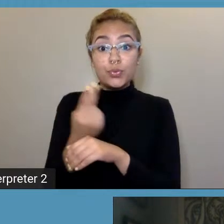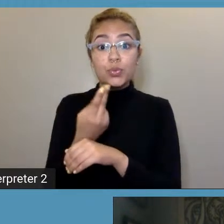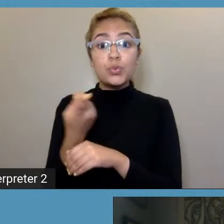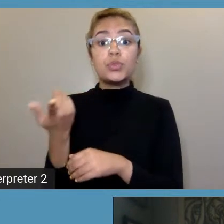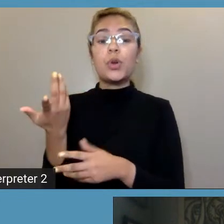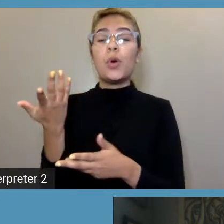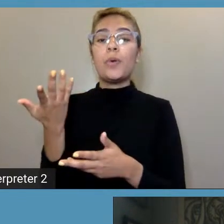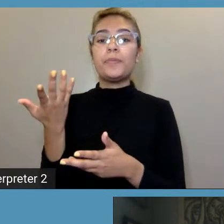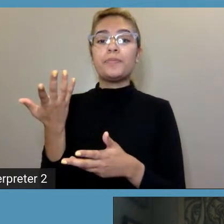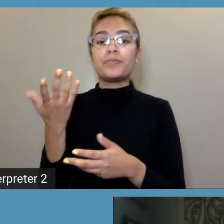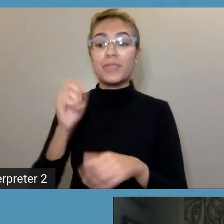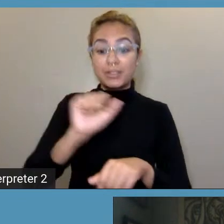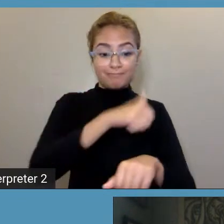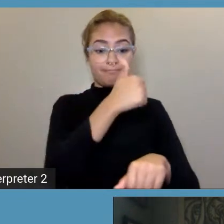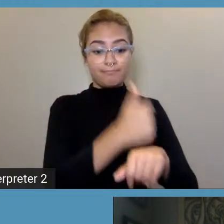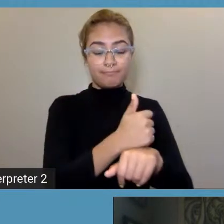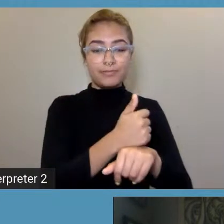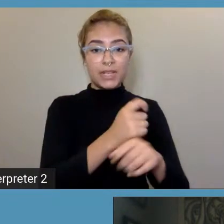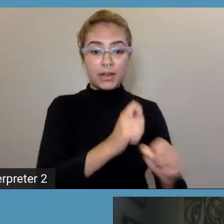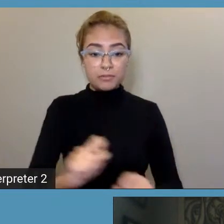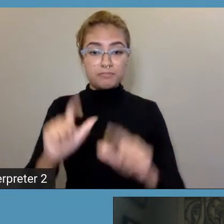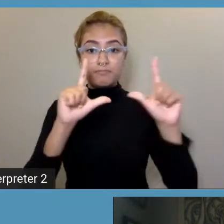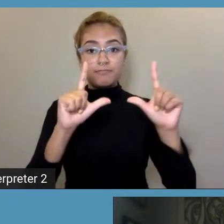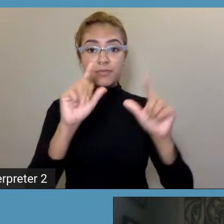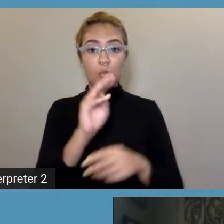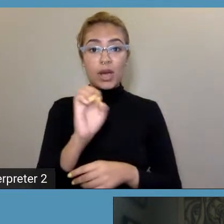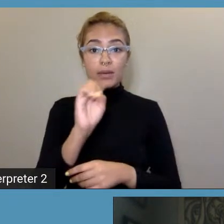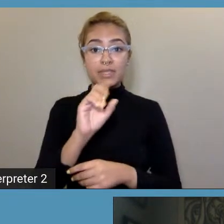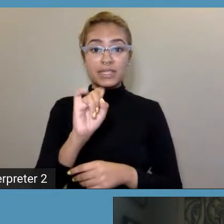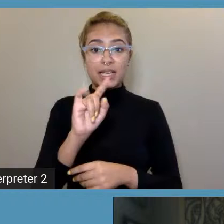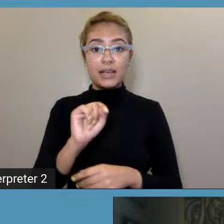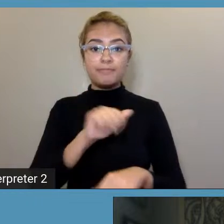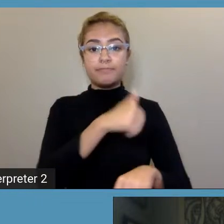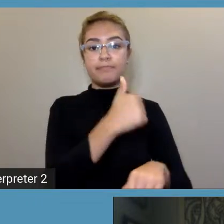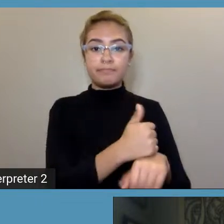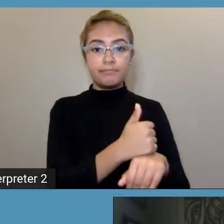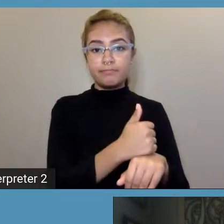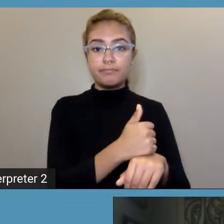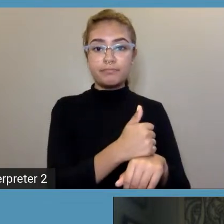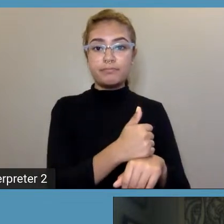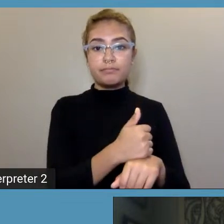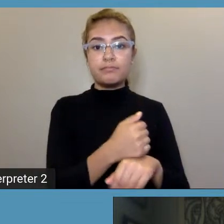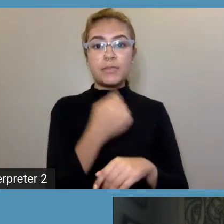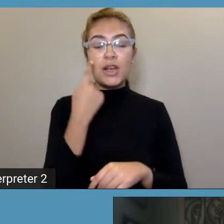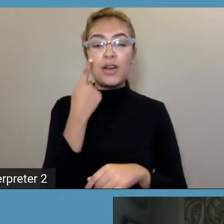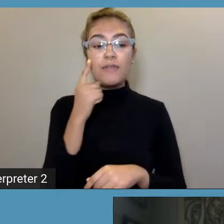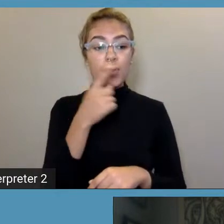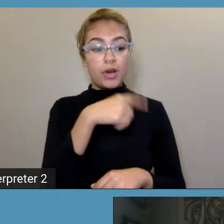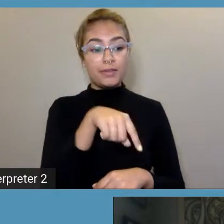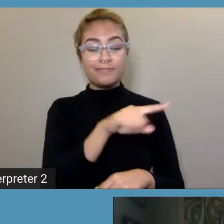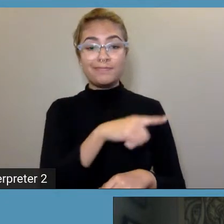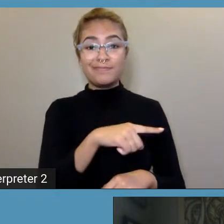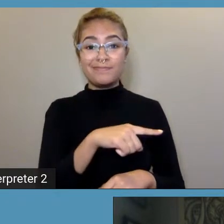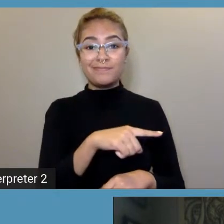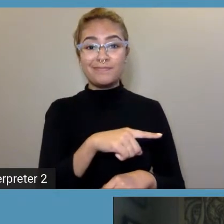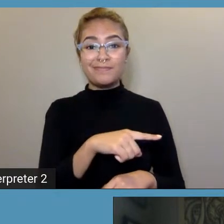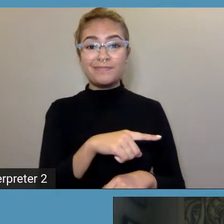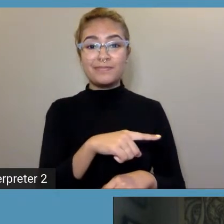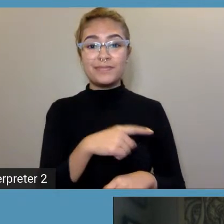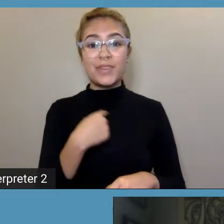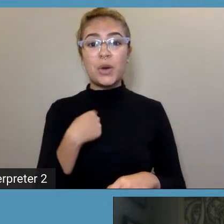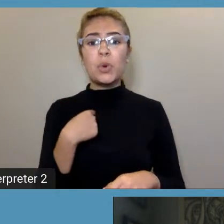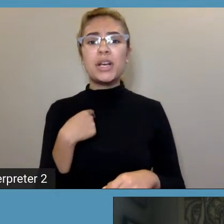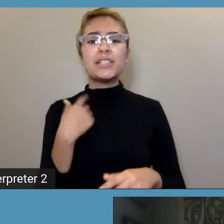actually get a website up and running, we went on Bluehost, purchased SmithsonianAPA.org, and are still kind of like running